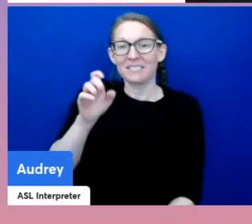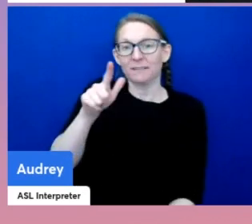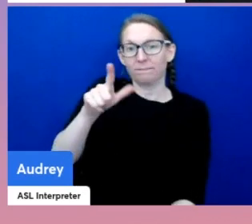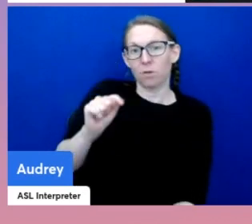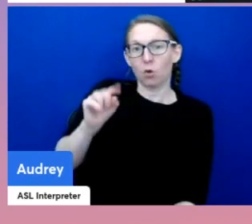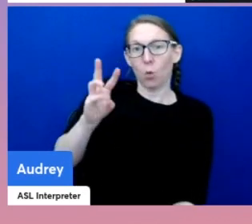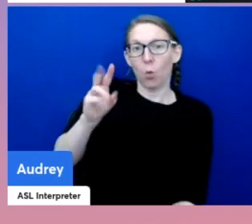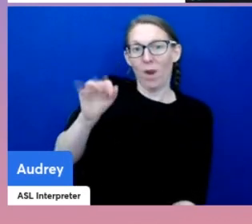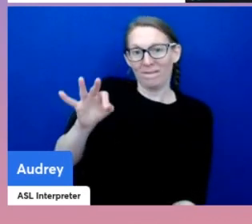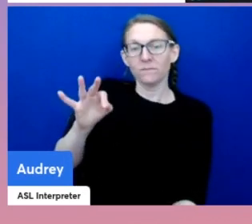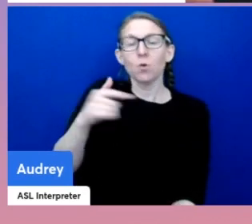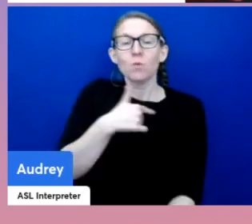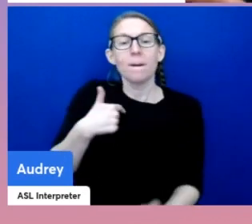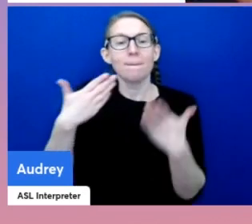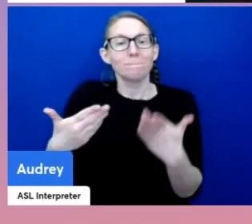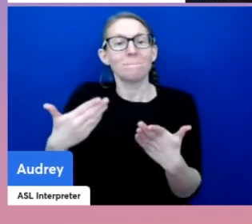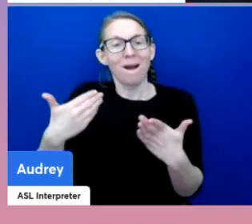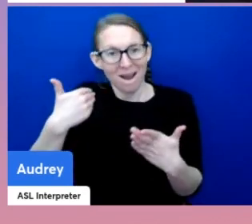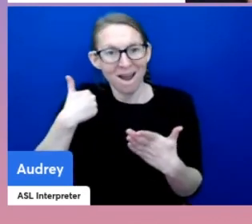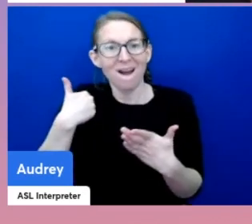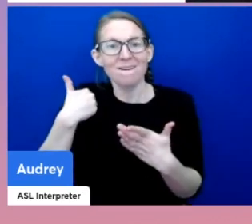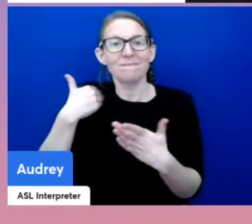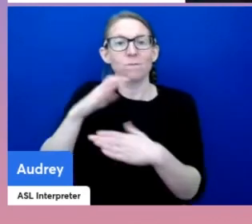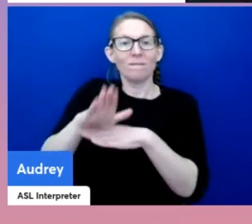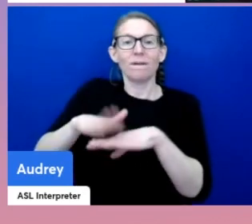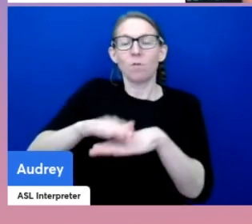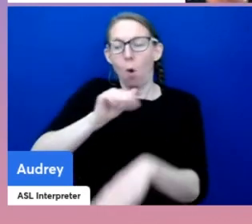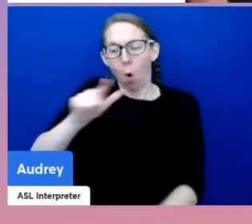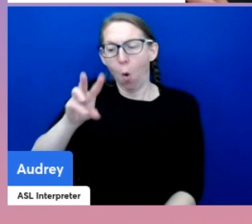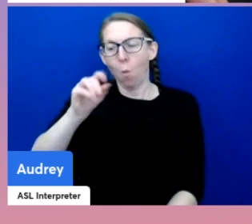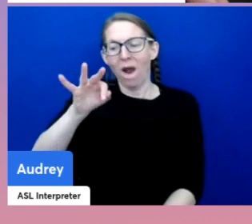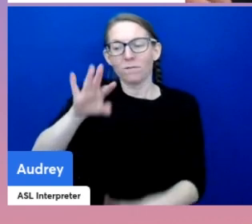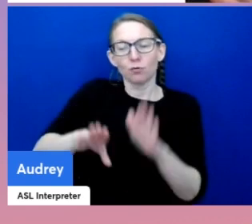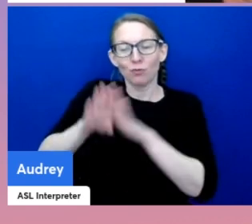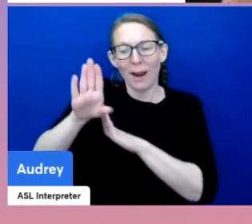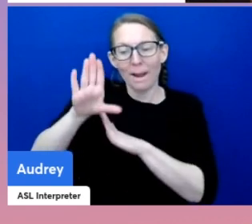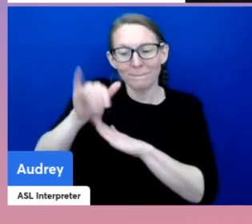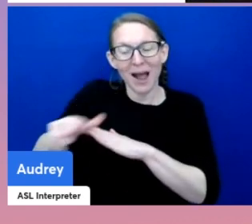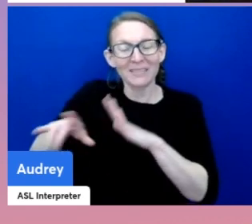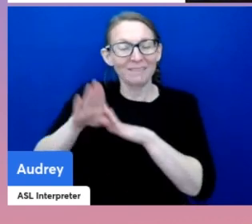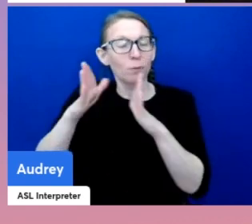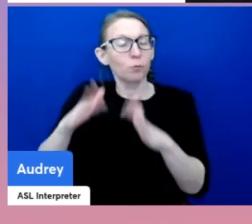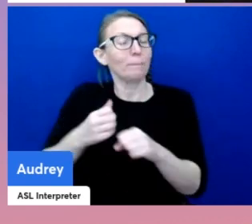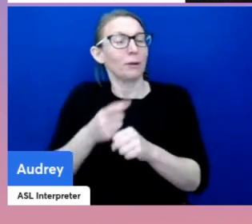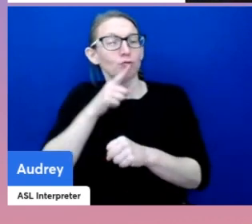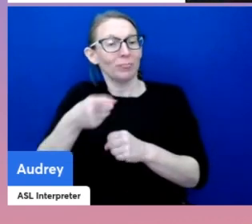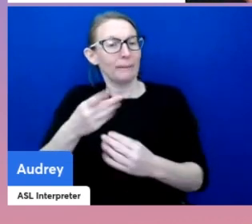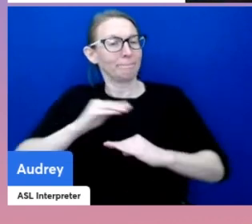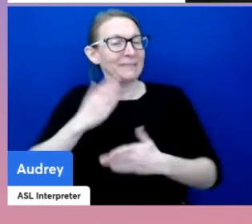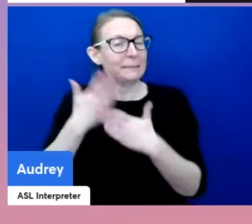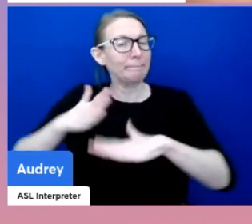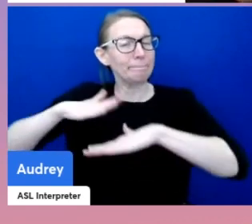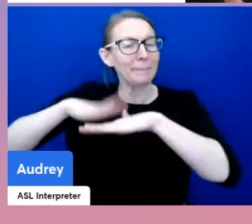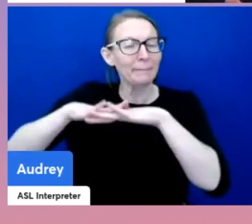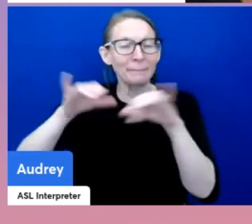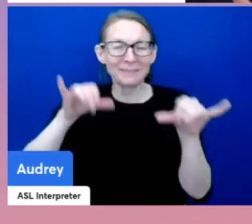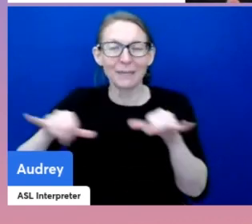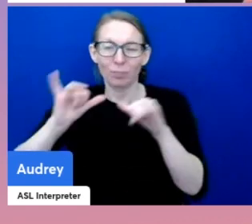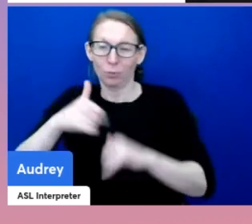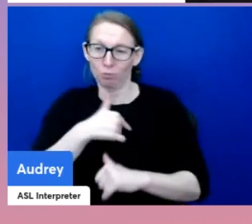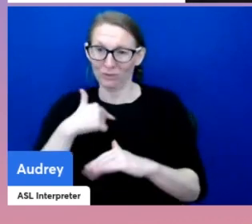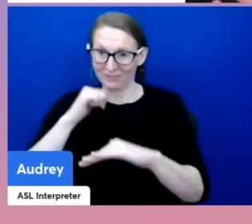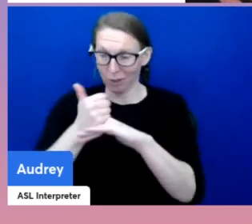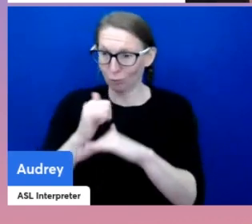configuration aspect, we might have an enforcement on all WAFs created by the developers to make sure that they meet some minimum standards we set. So in this